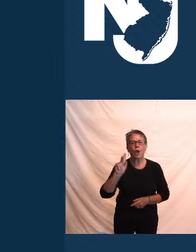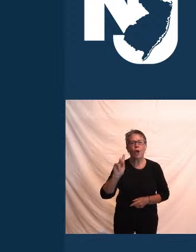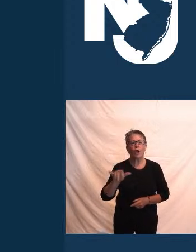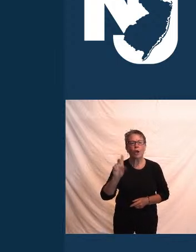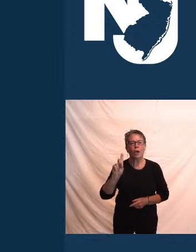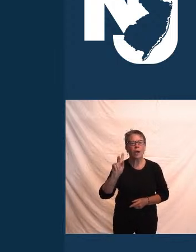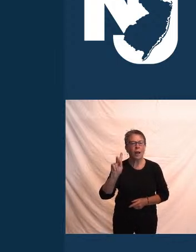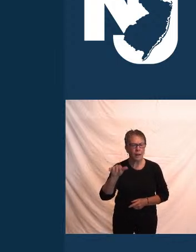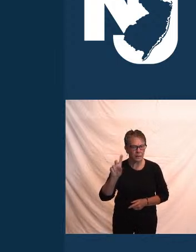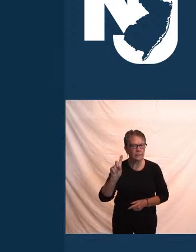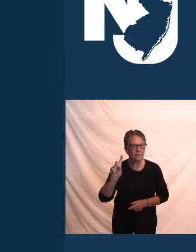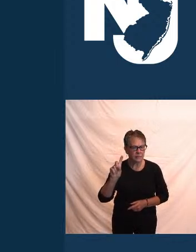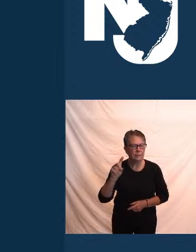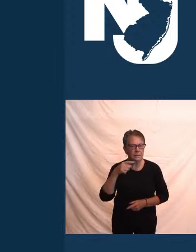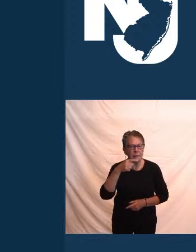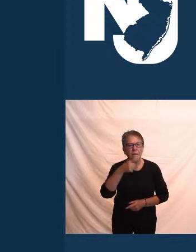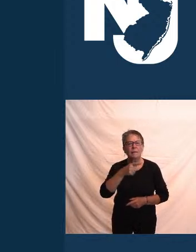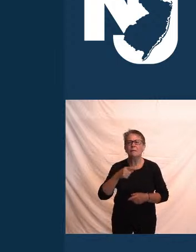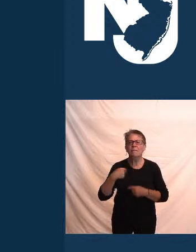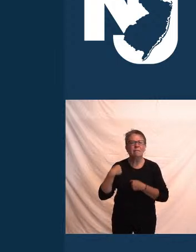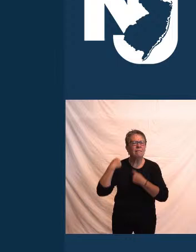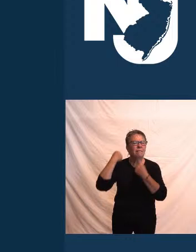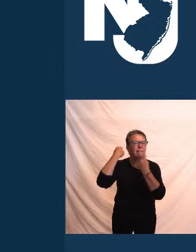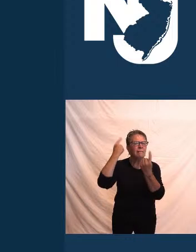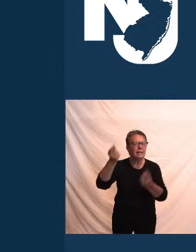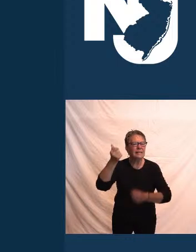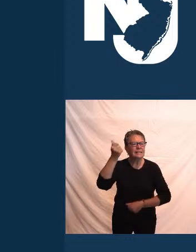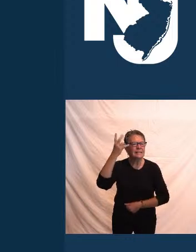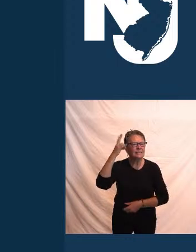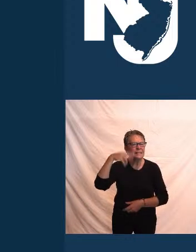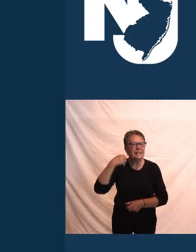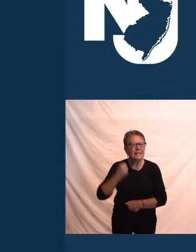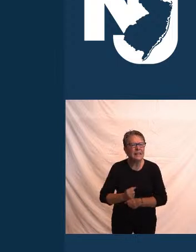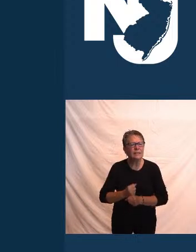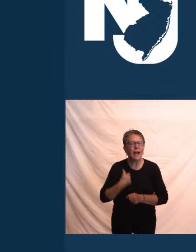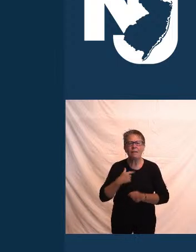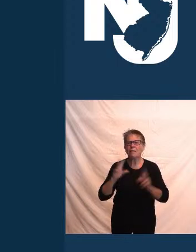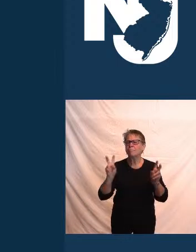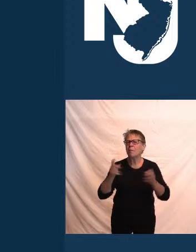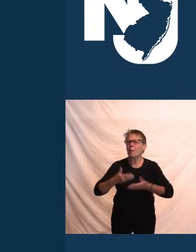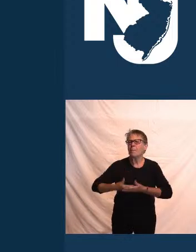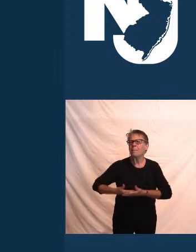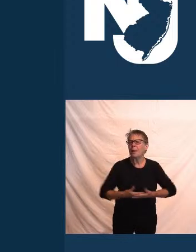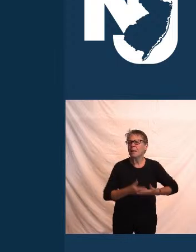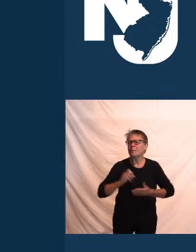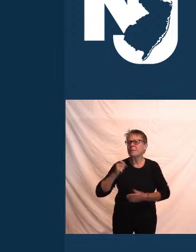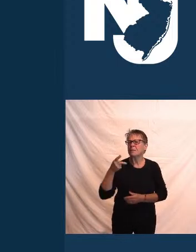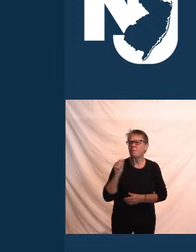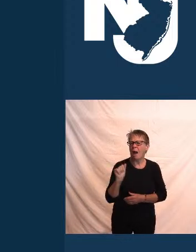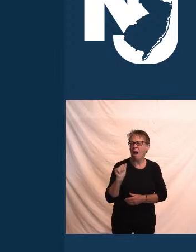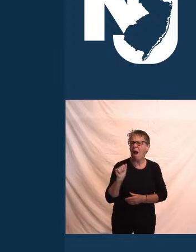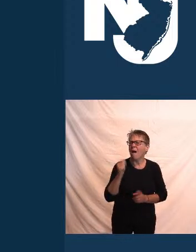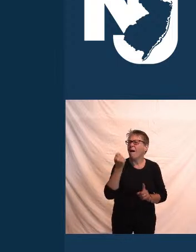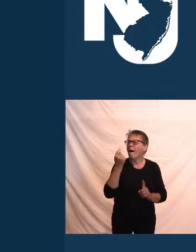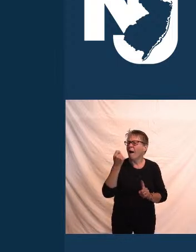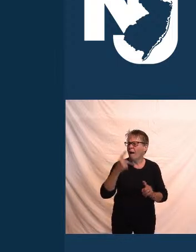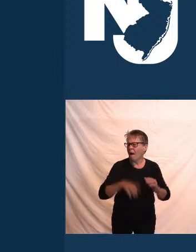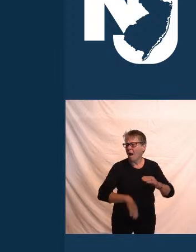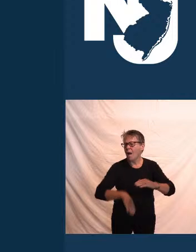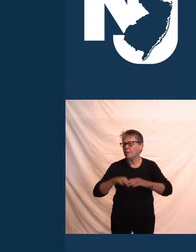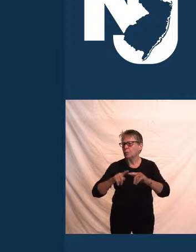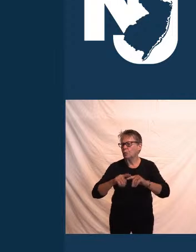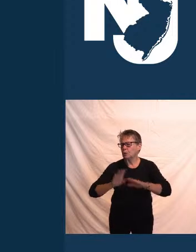and operated the Middlesex Baby Spa, a preschool that, despite its name, serves children up to the age of